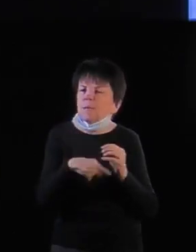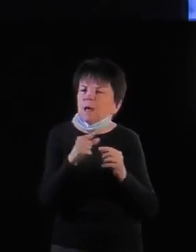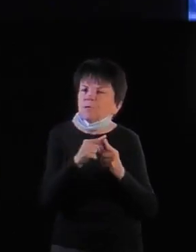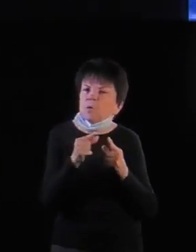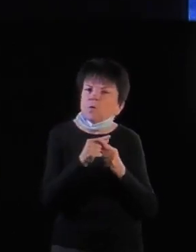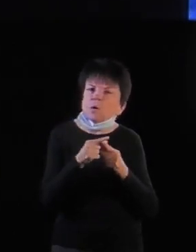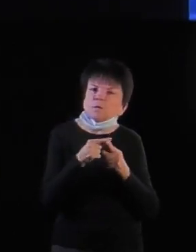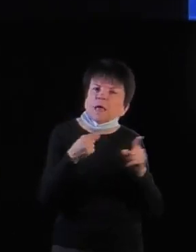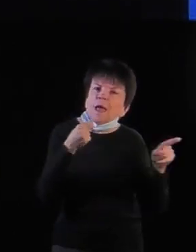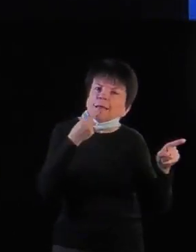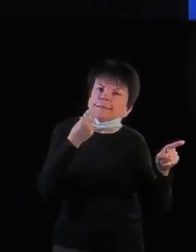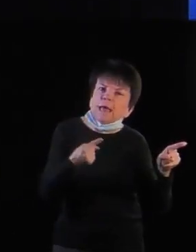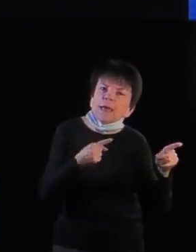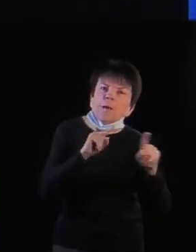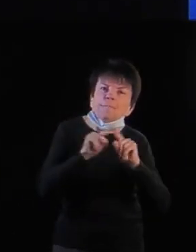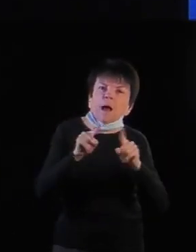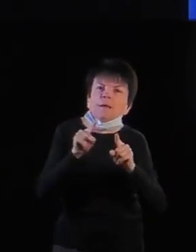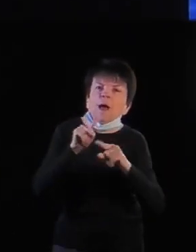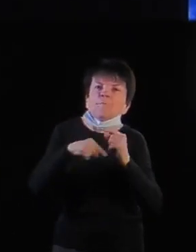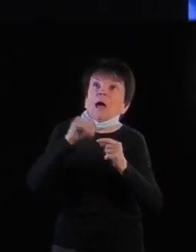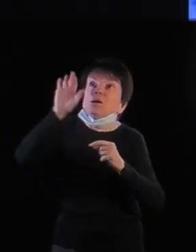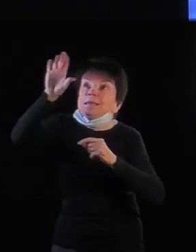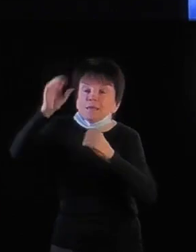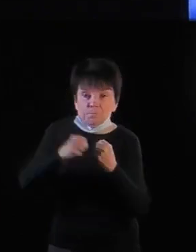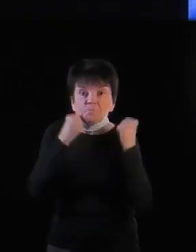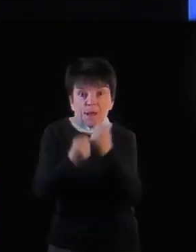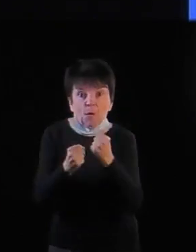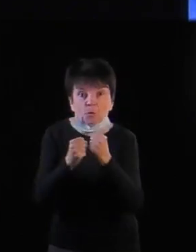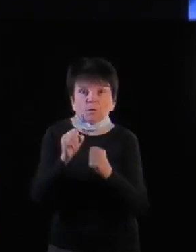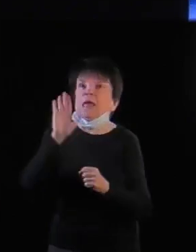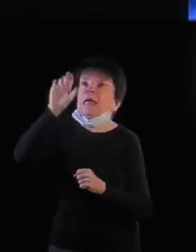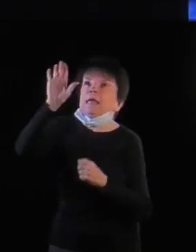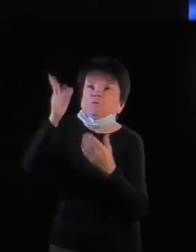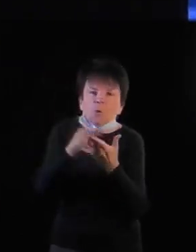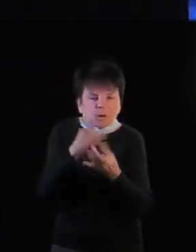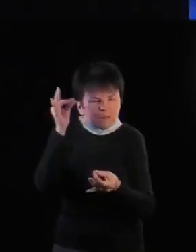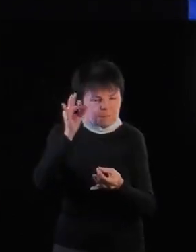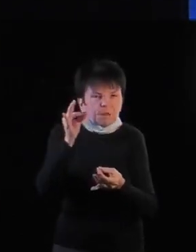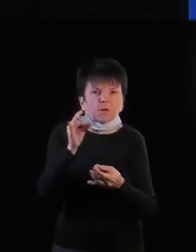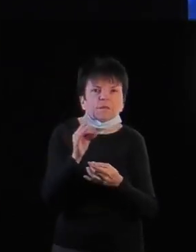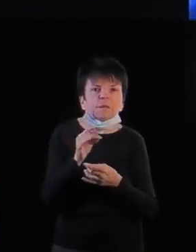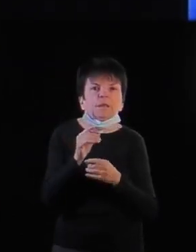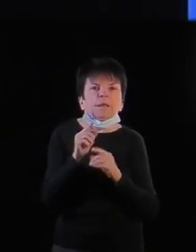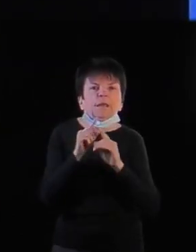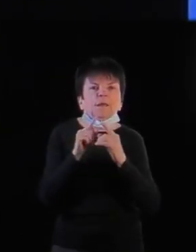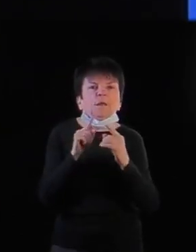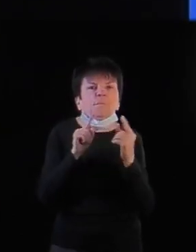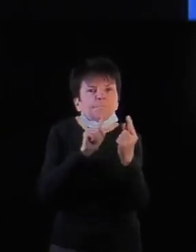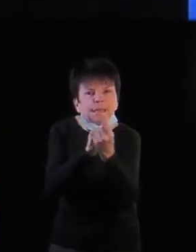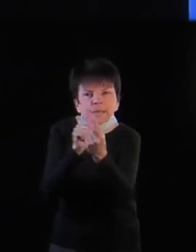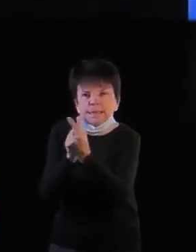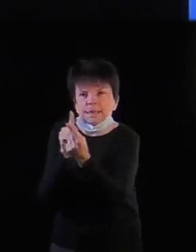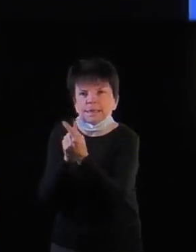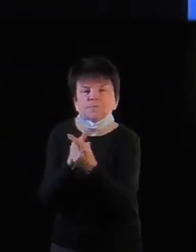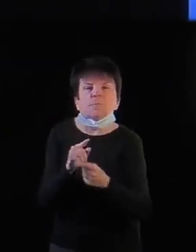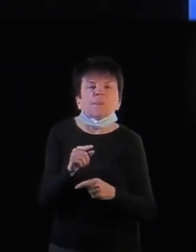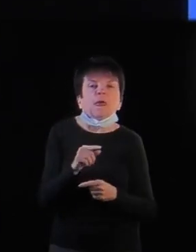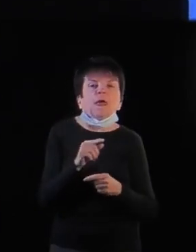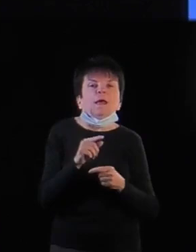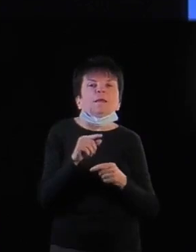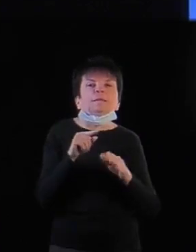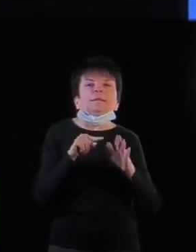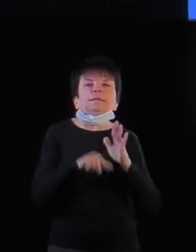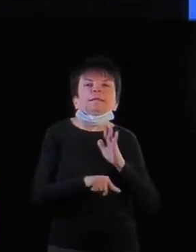it's about the power of God. It's about the Holy Spirit being in a moment. It's about the deep conviction of the way in which it's